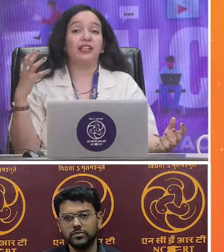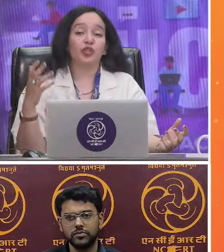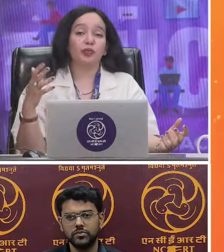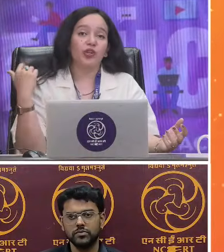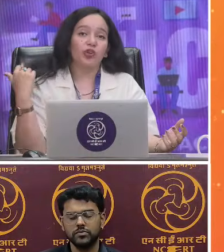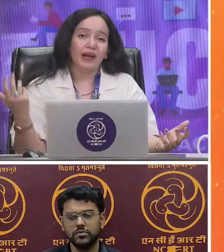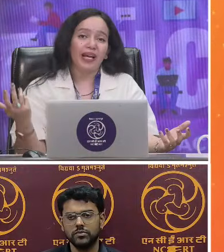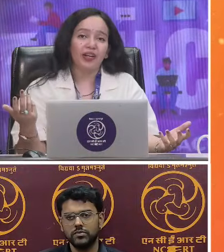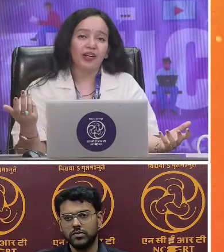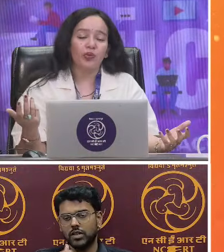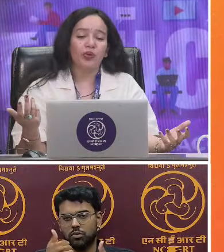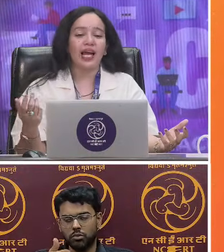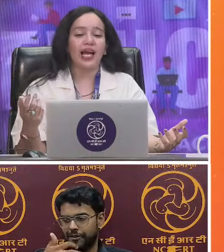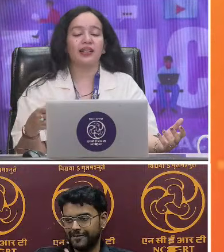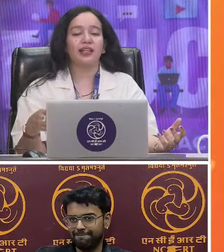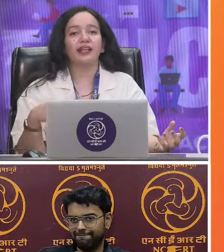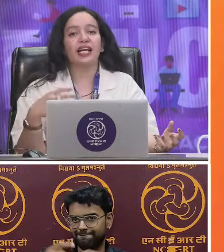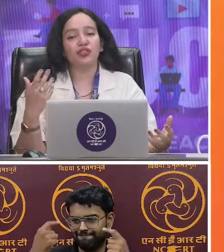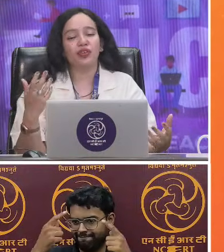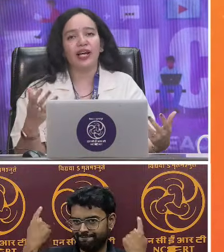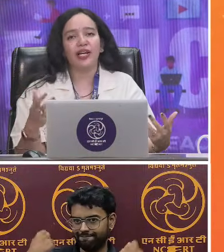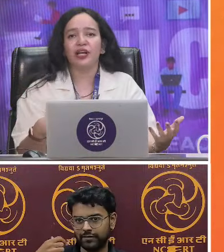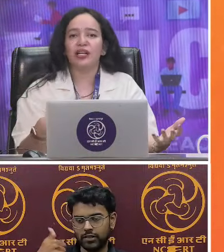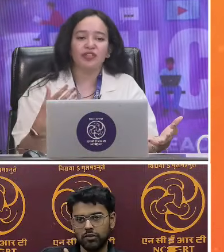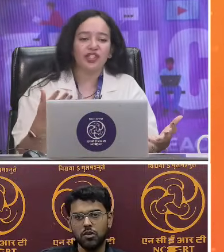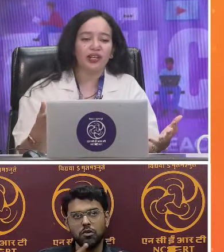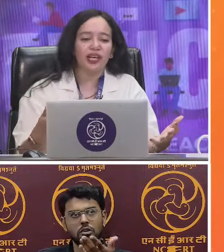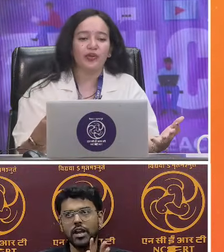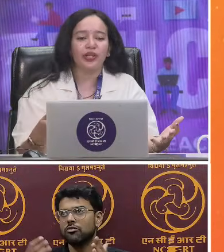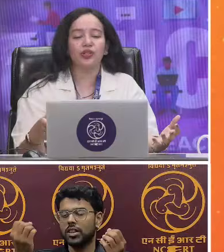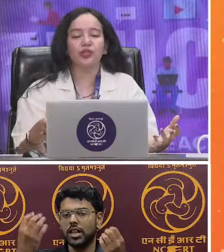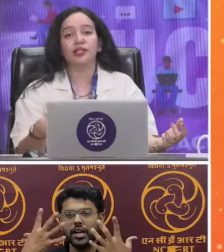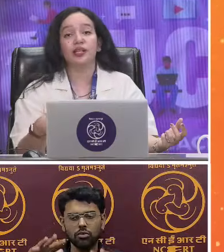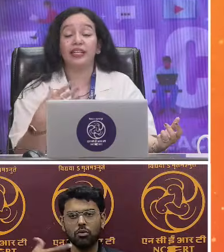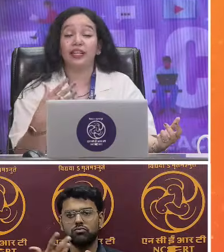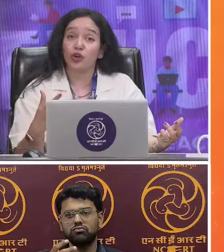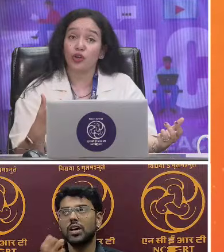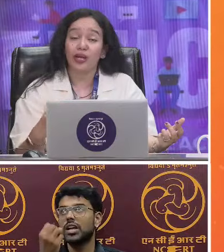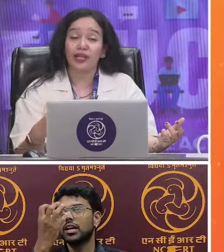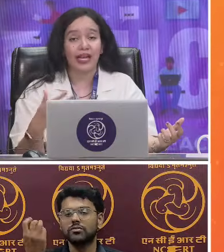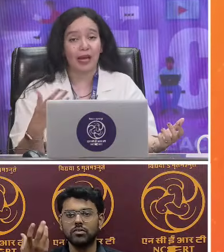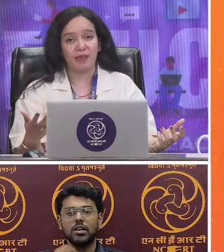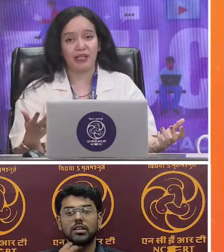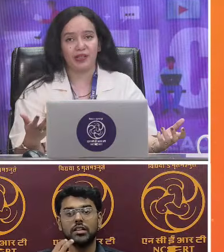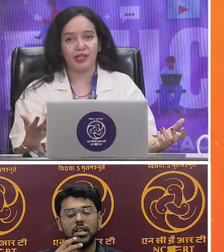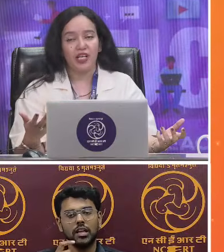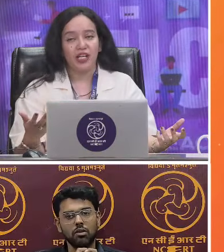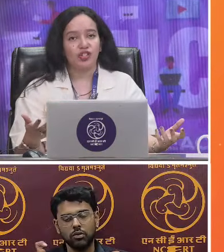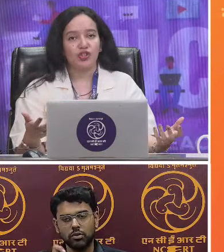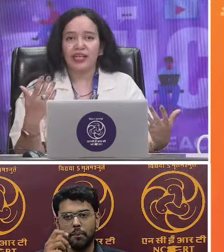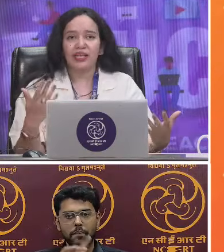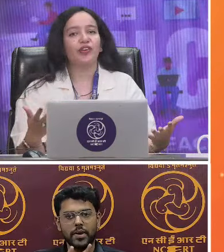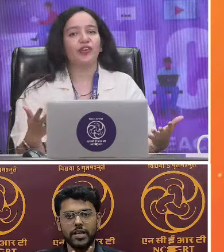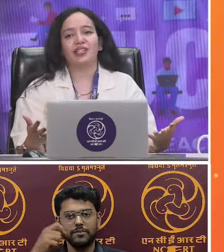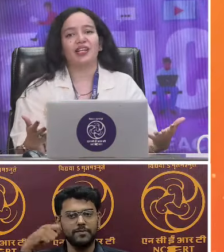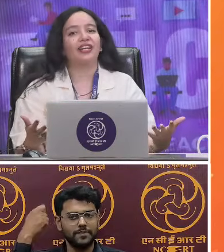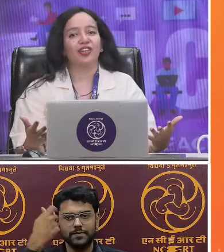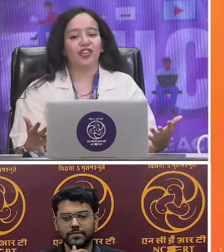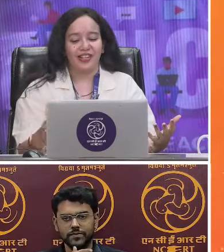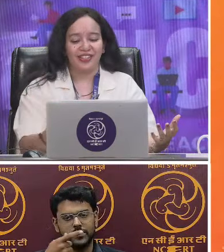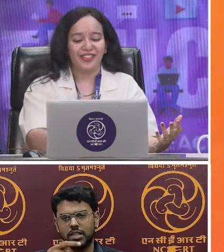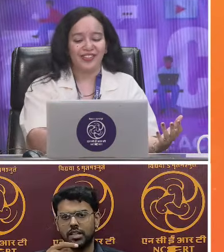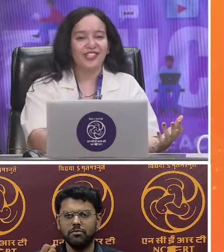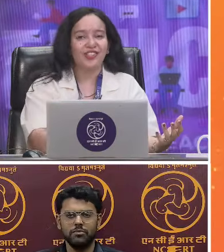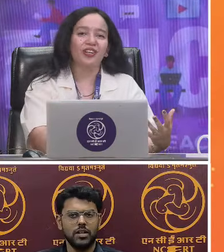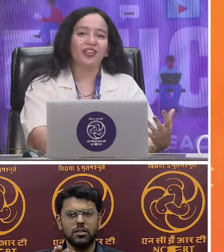There should be a good background and a natural light or the artificial light. You can use the clear audio and the camera placement. So right away you can start the